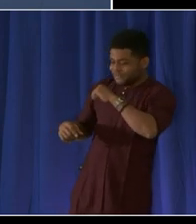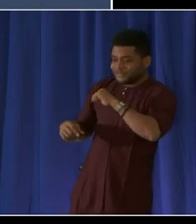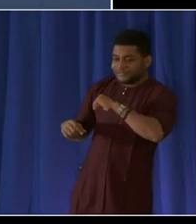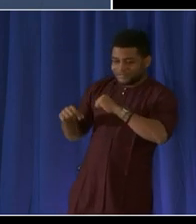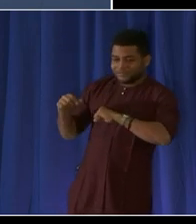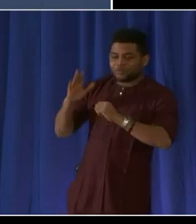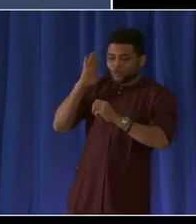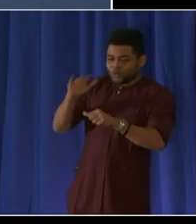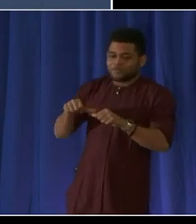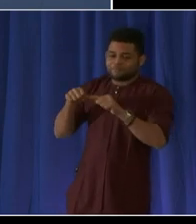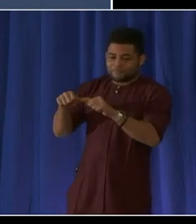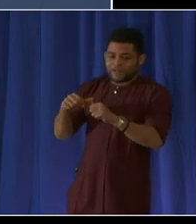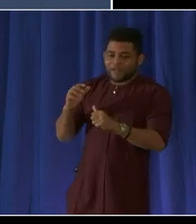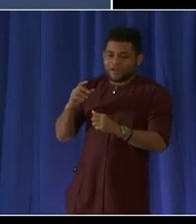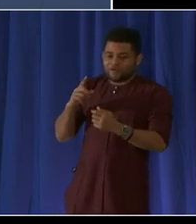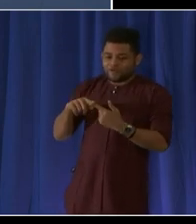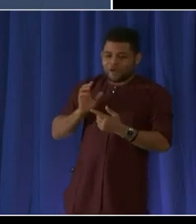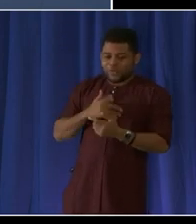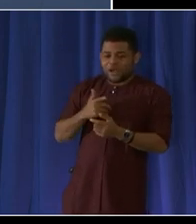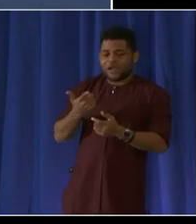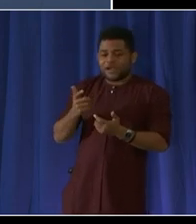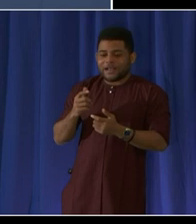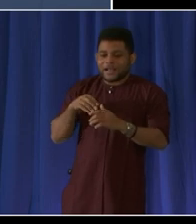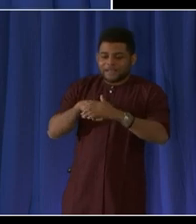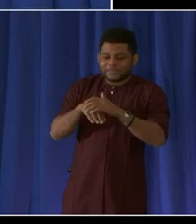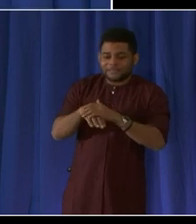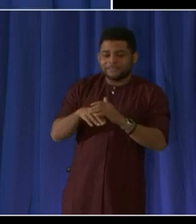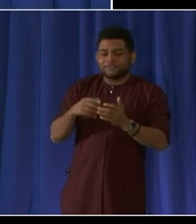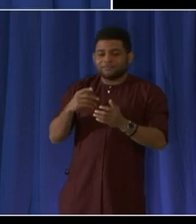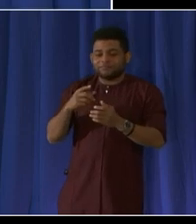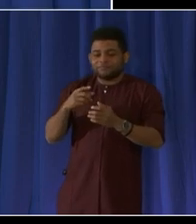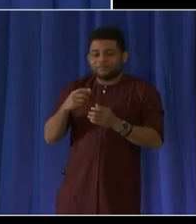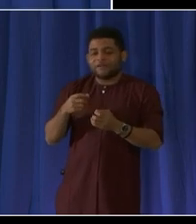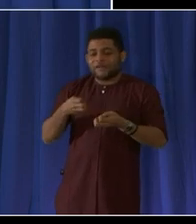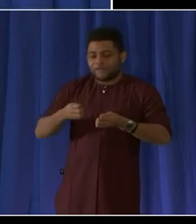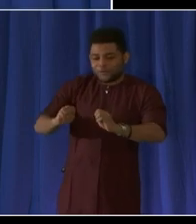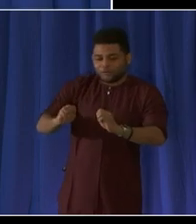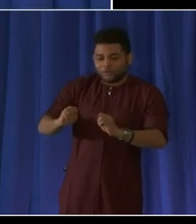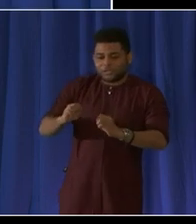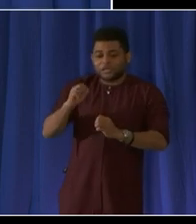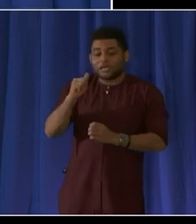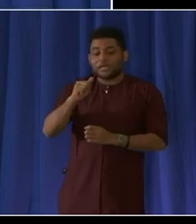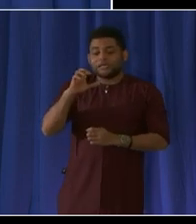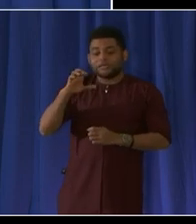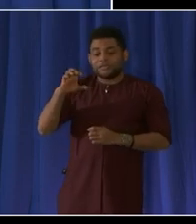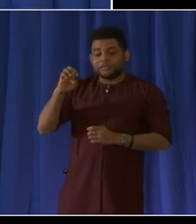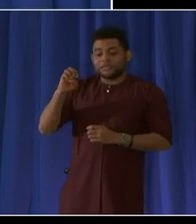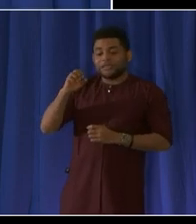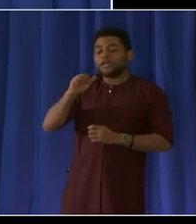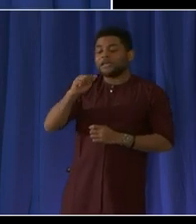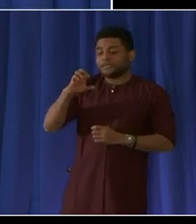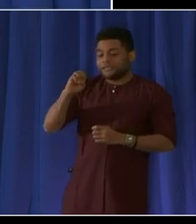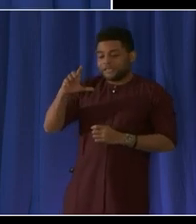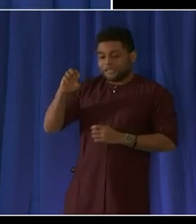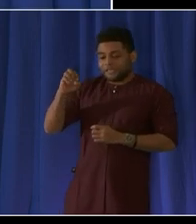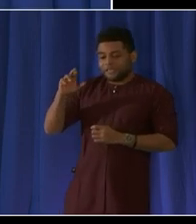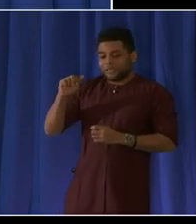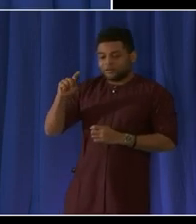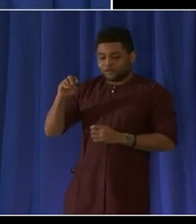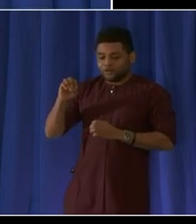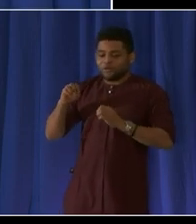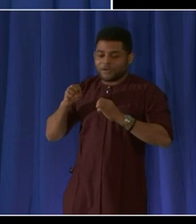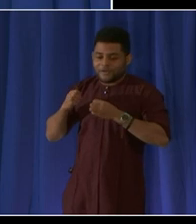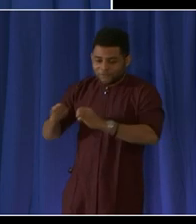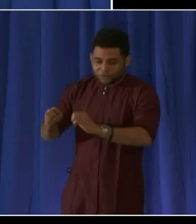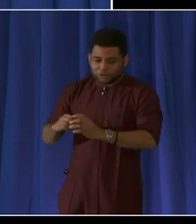are planning to continue our acceleration efforts throughout the spring and going into the summer. We understand while we made some progress this